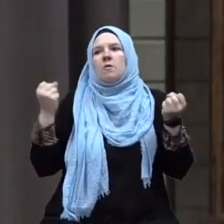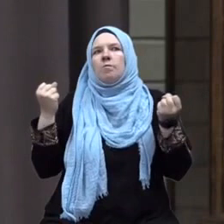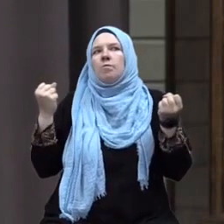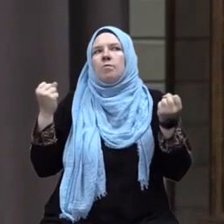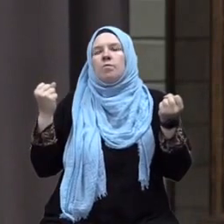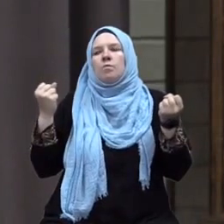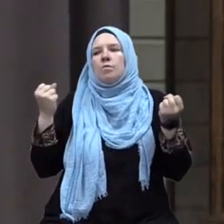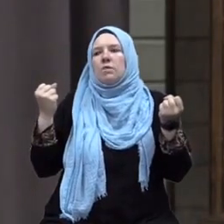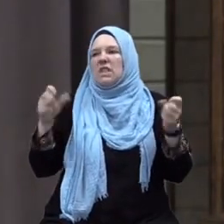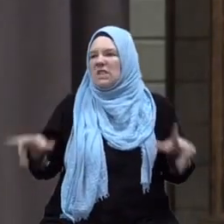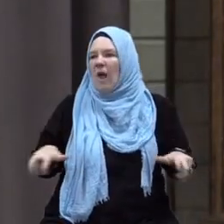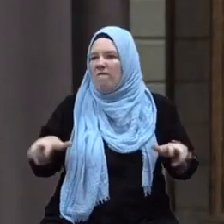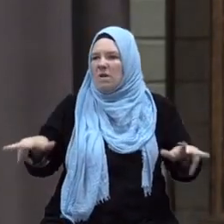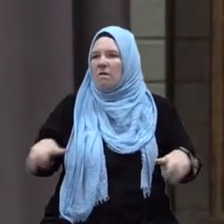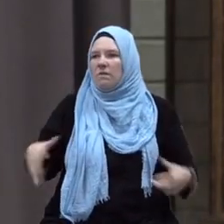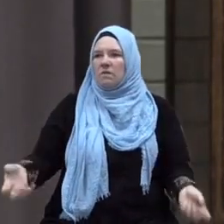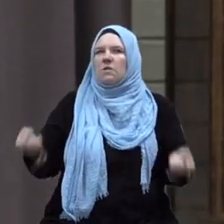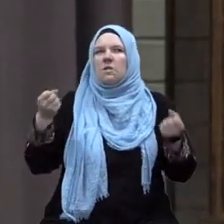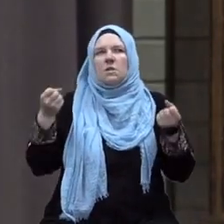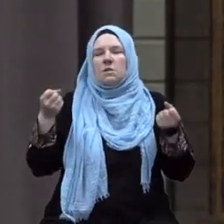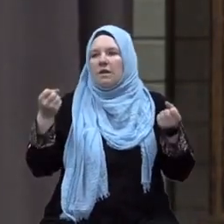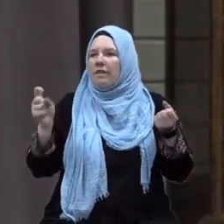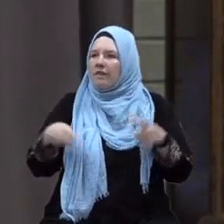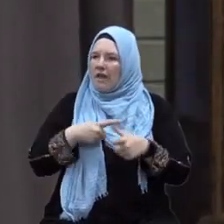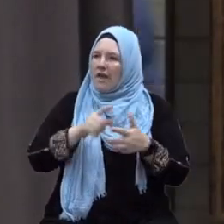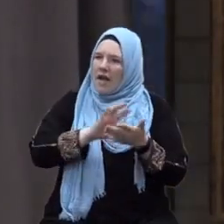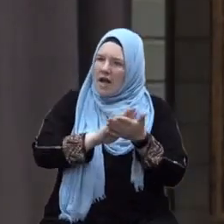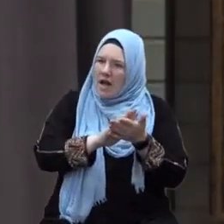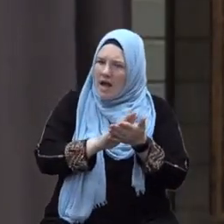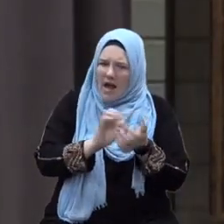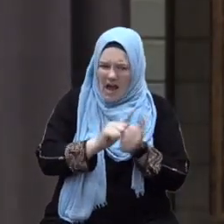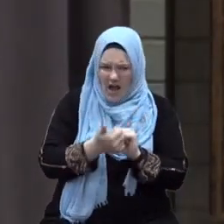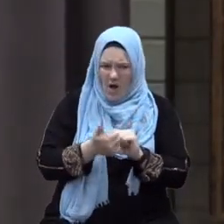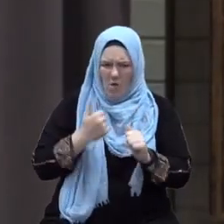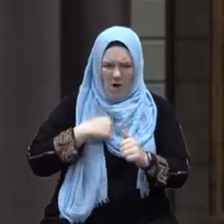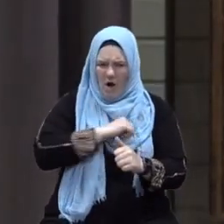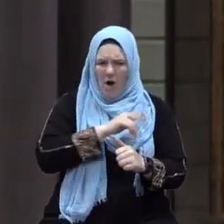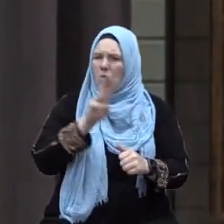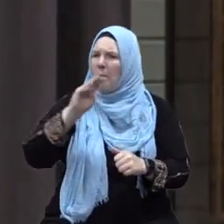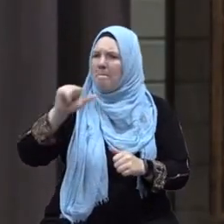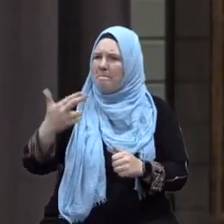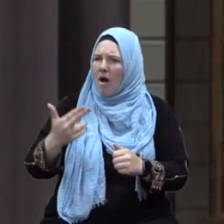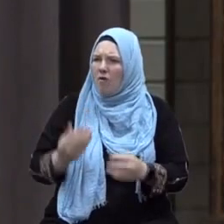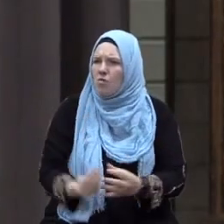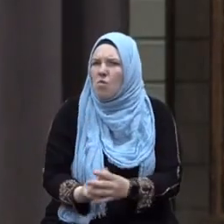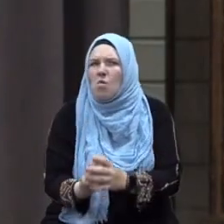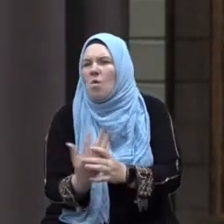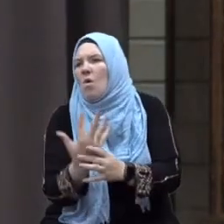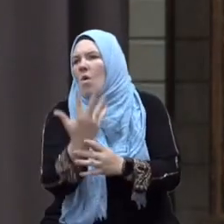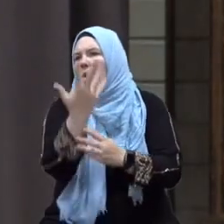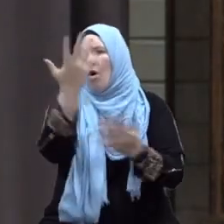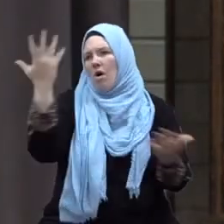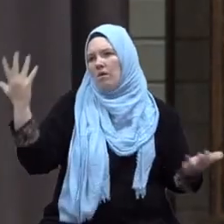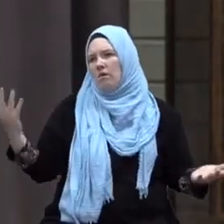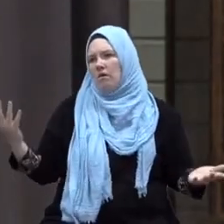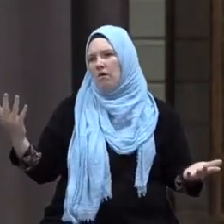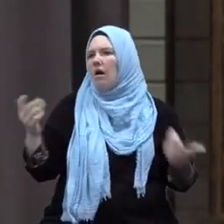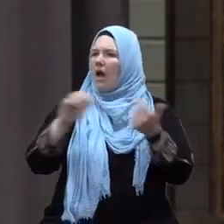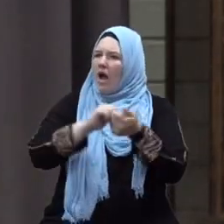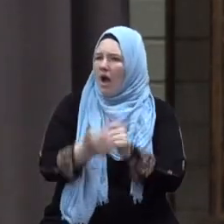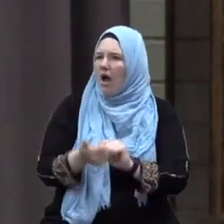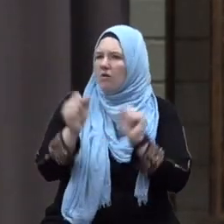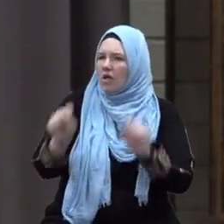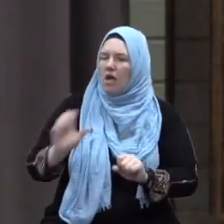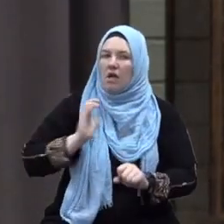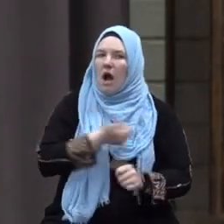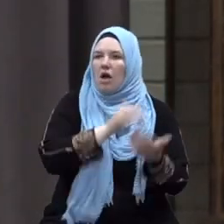is stingy and selfish, how could our ummah produce a leadership that is ready to sacrifice and